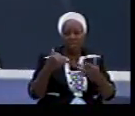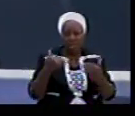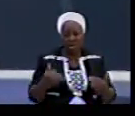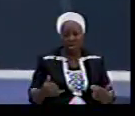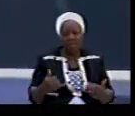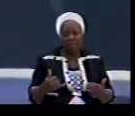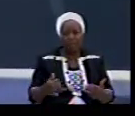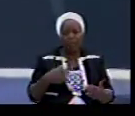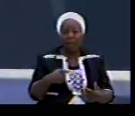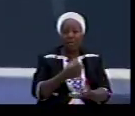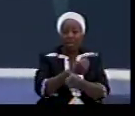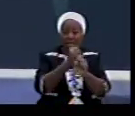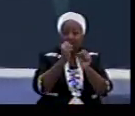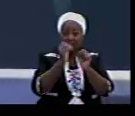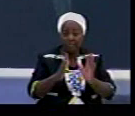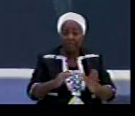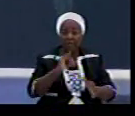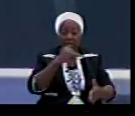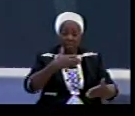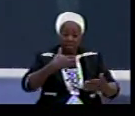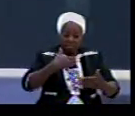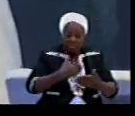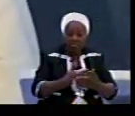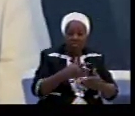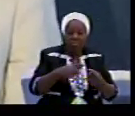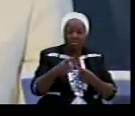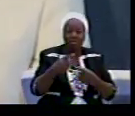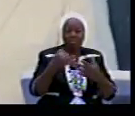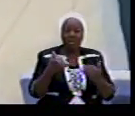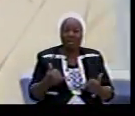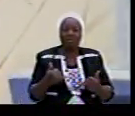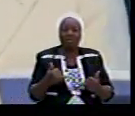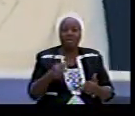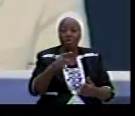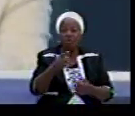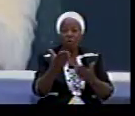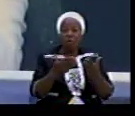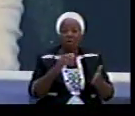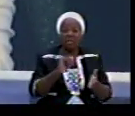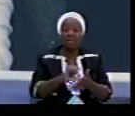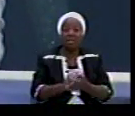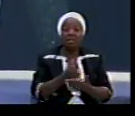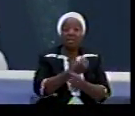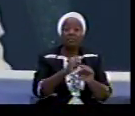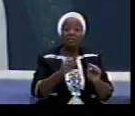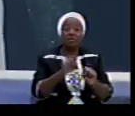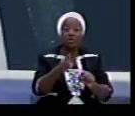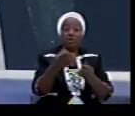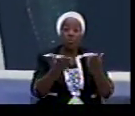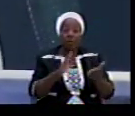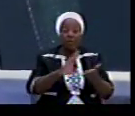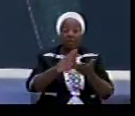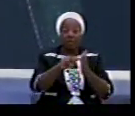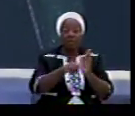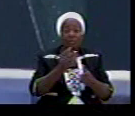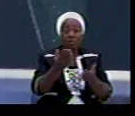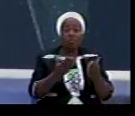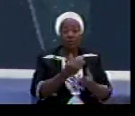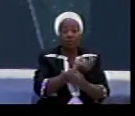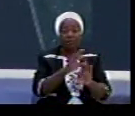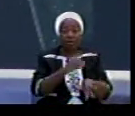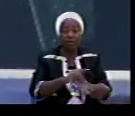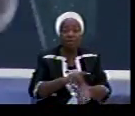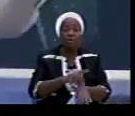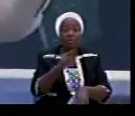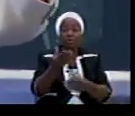Savior is near right now. You want that salvation, you want forgiveness, you want freedom. You want him